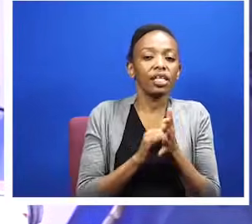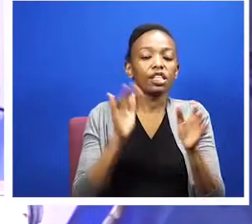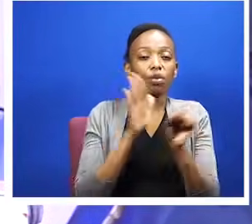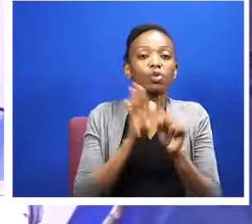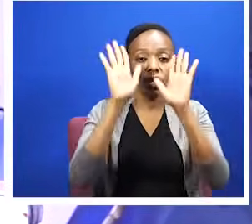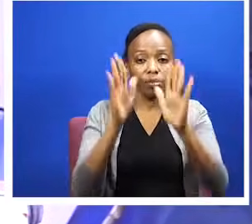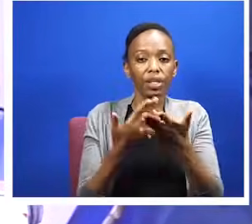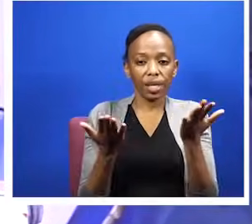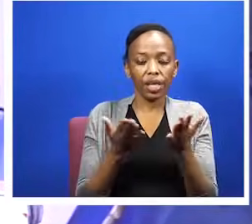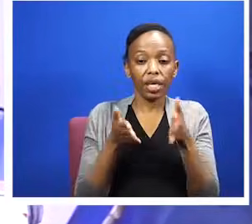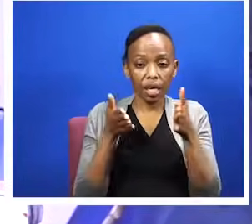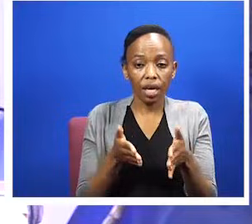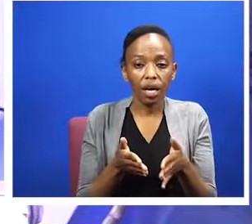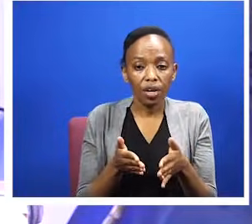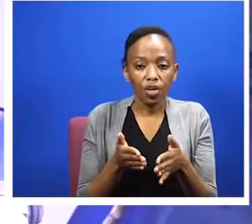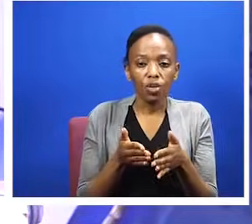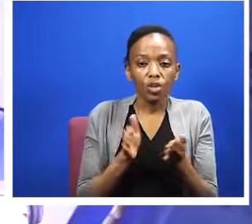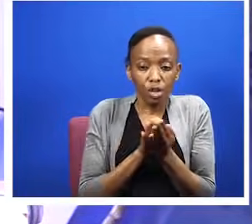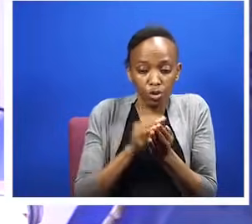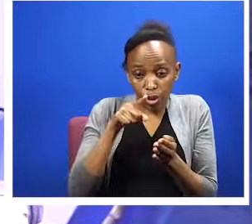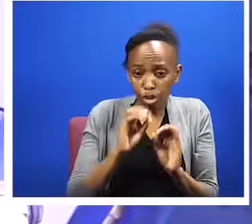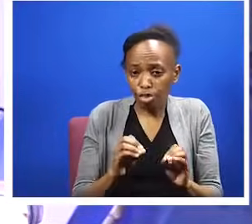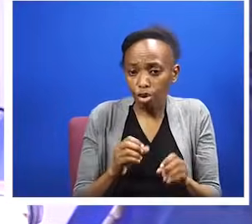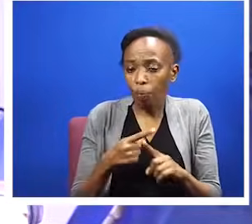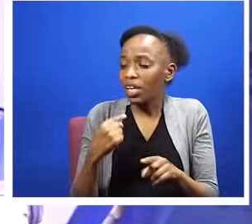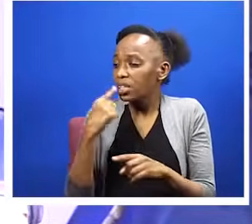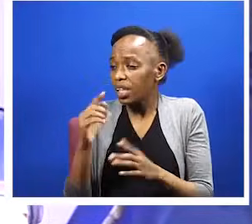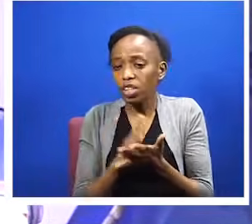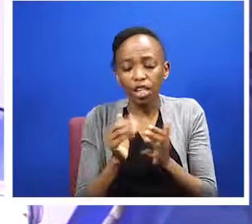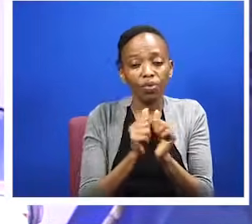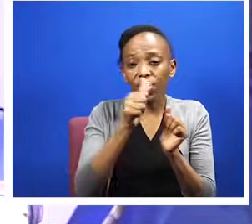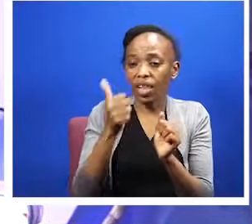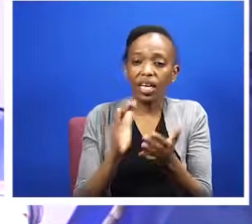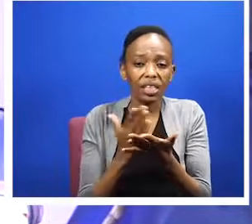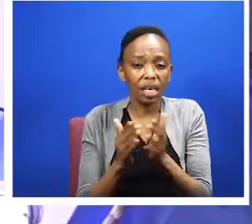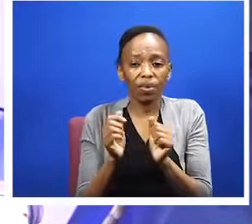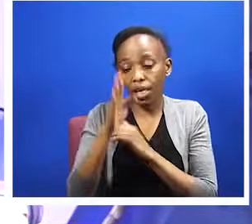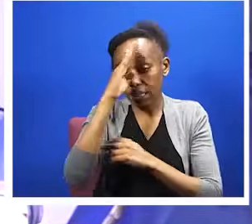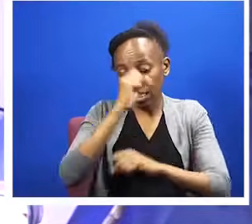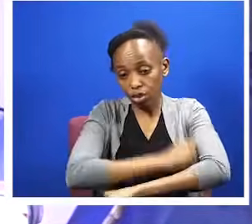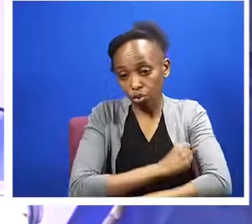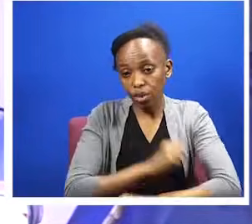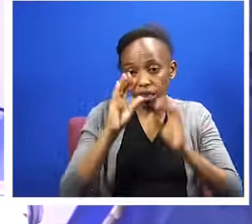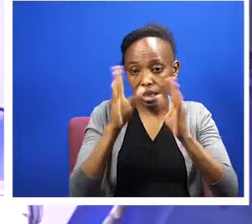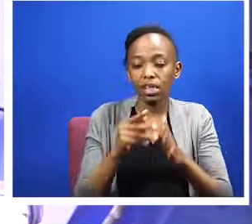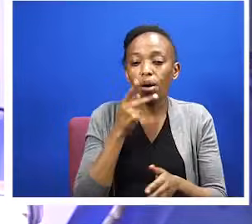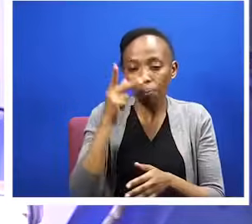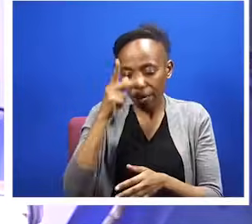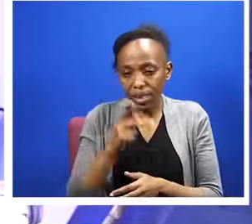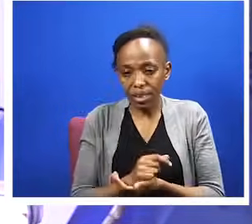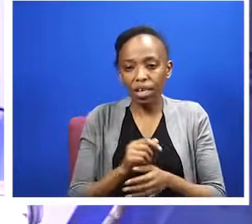important thing. So don't keep it to yourself. Tell someone, share with someone, share with the Sunday school teacher, share with your parents, your